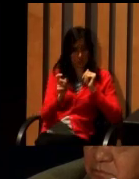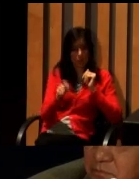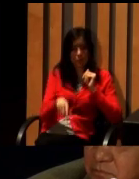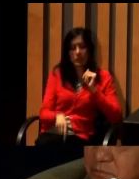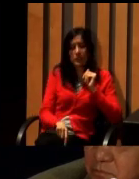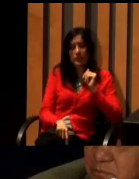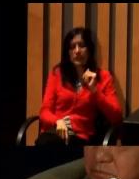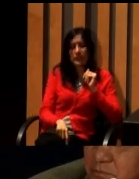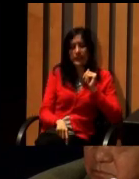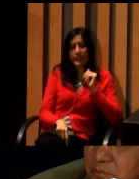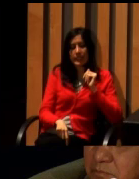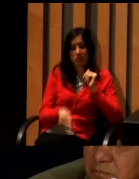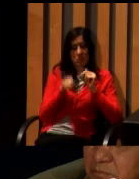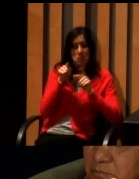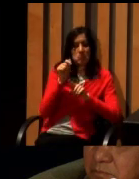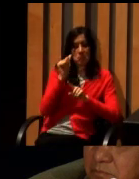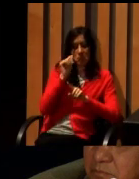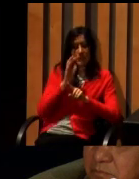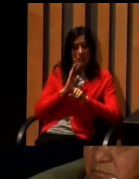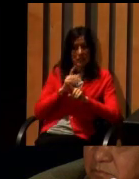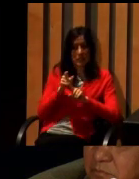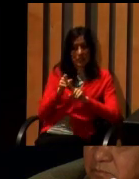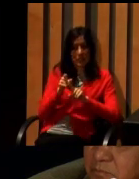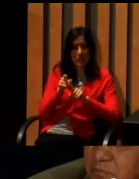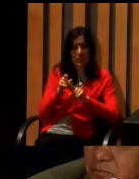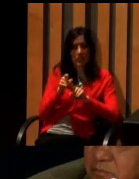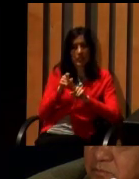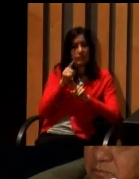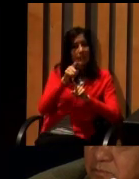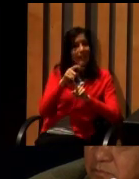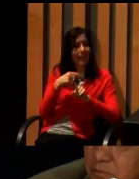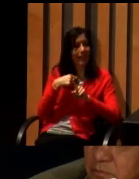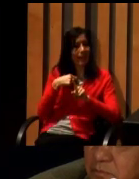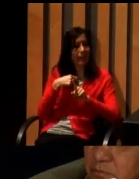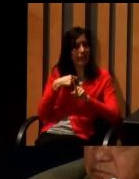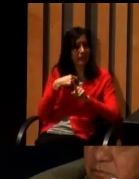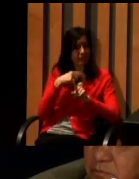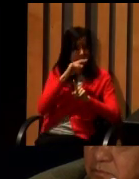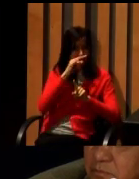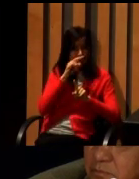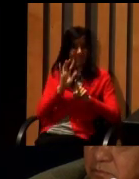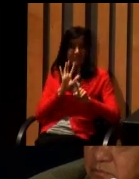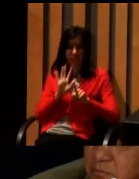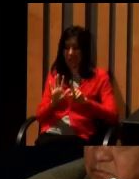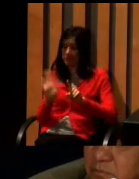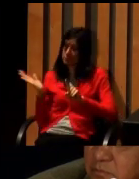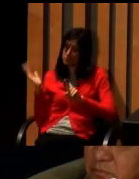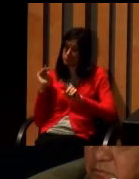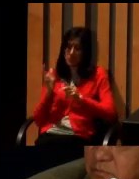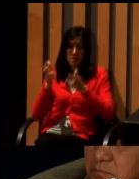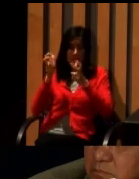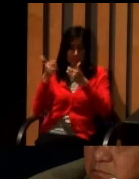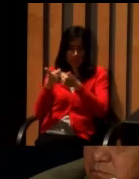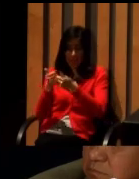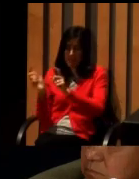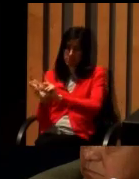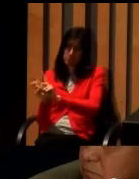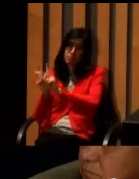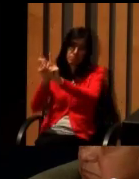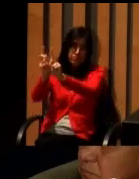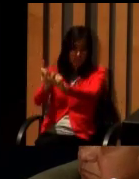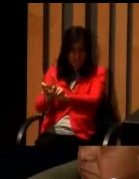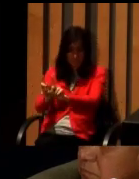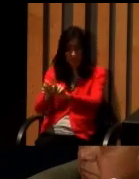had become motivated by this issue when he took his five-year-old to a high school basketball game, and this